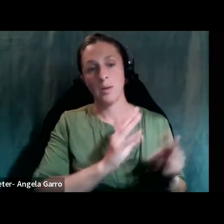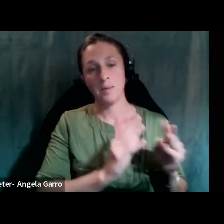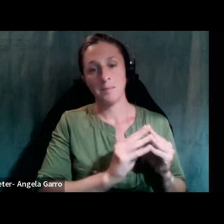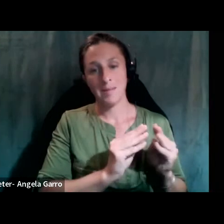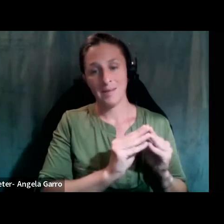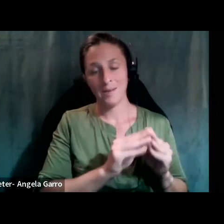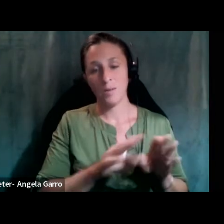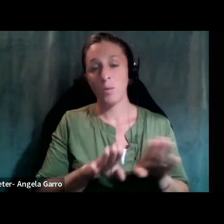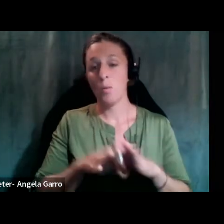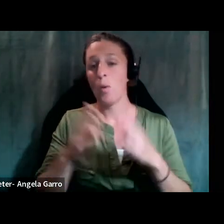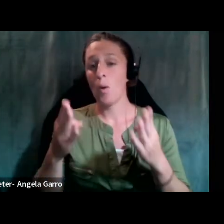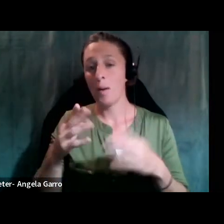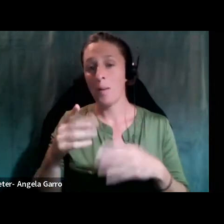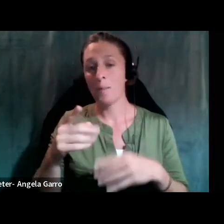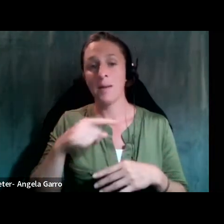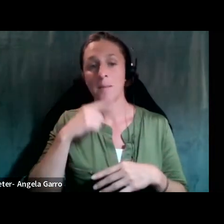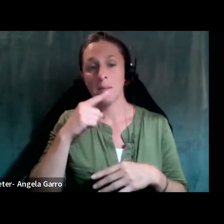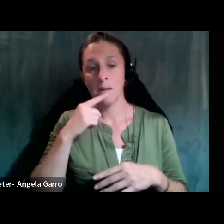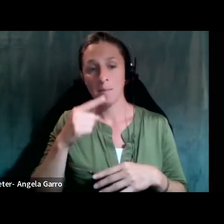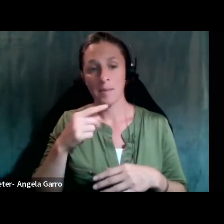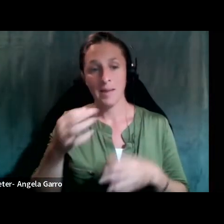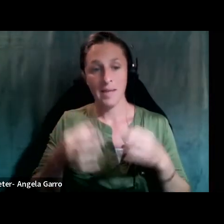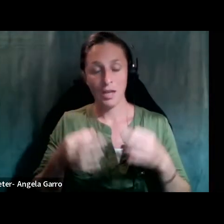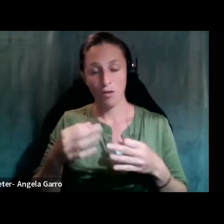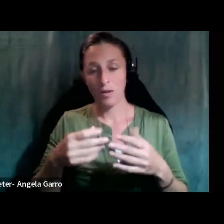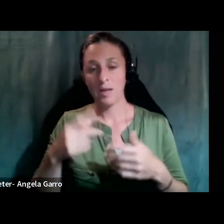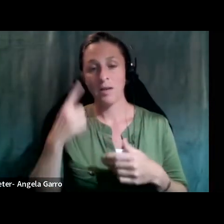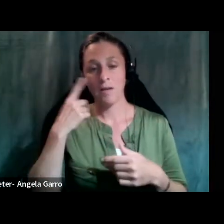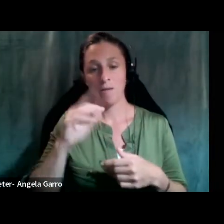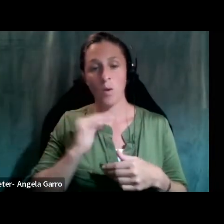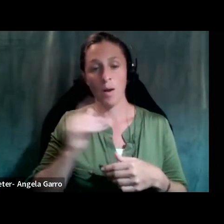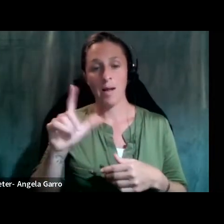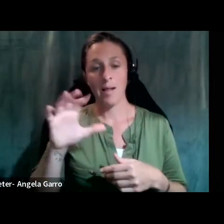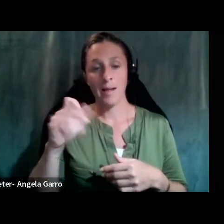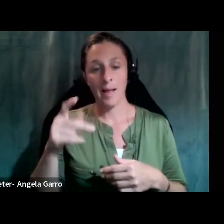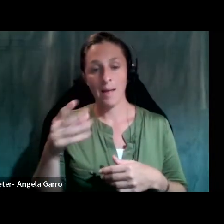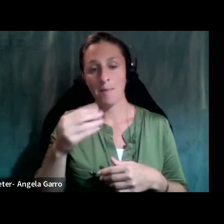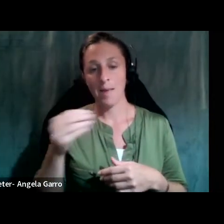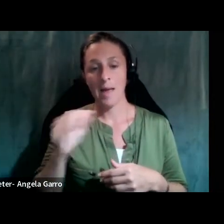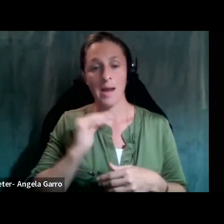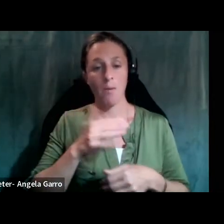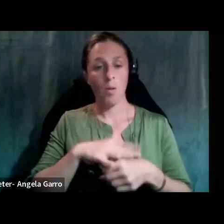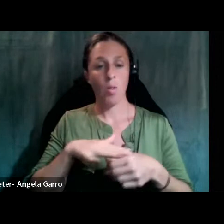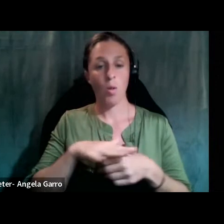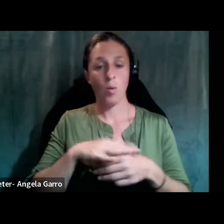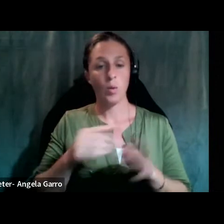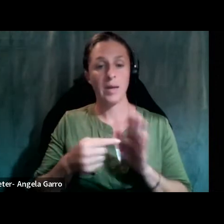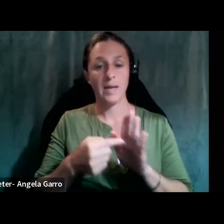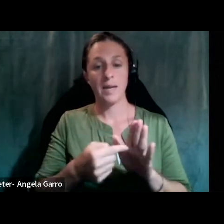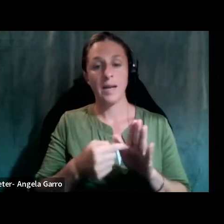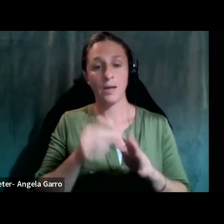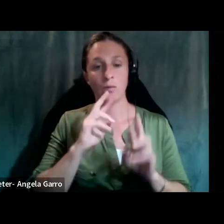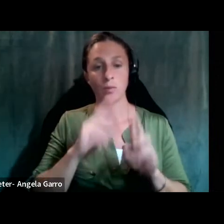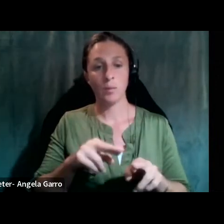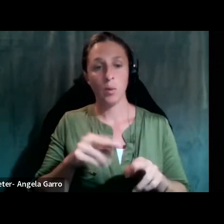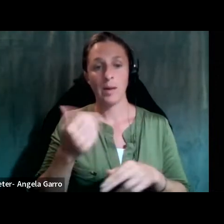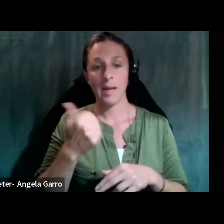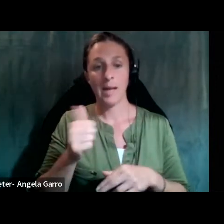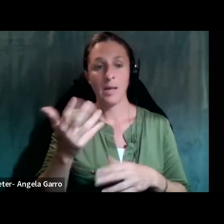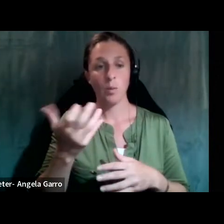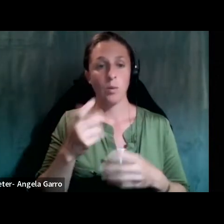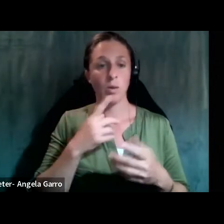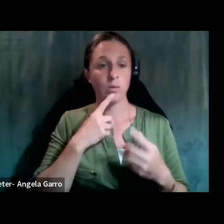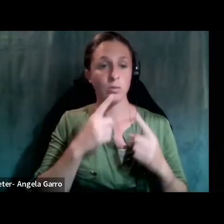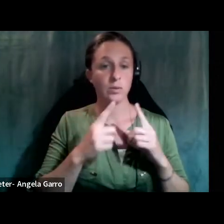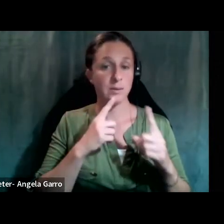public hearing. So we've opened a public hearing for our LCAP and our local indicator report. Anyone want to